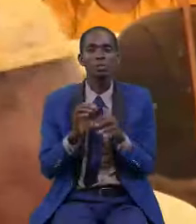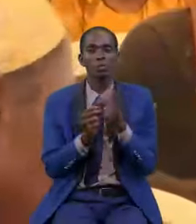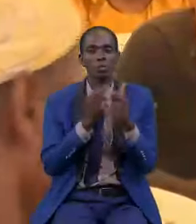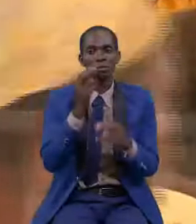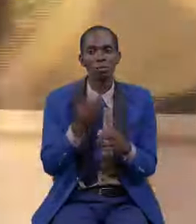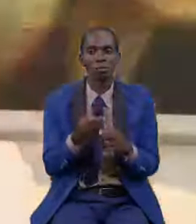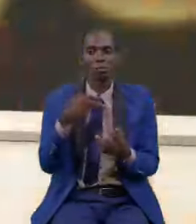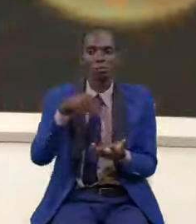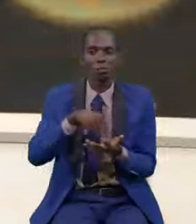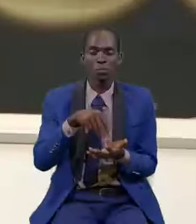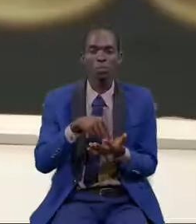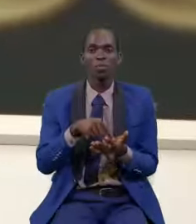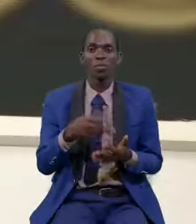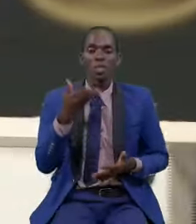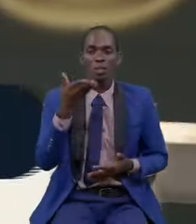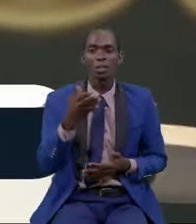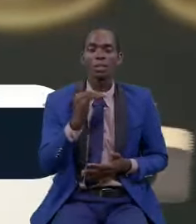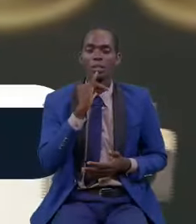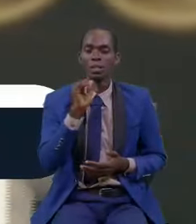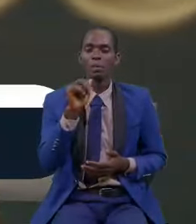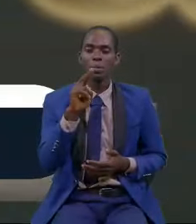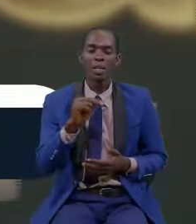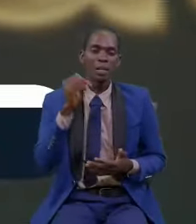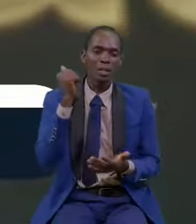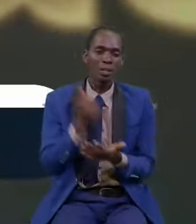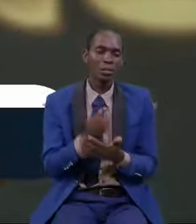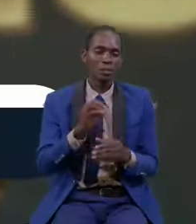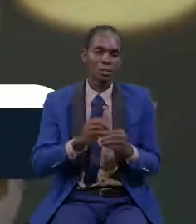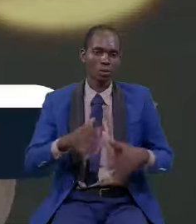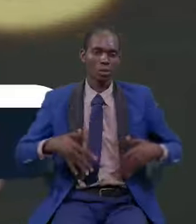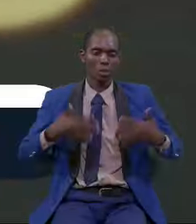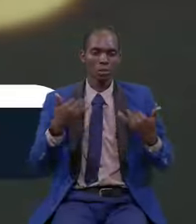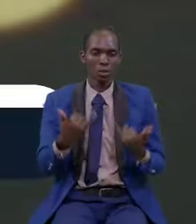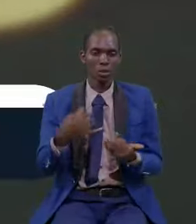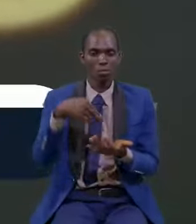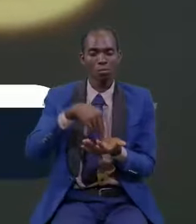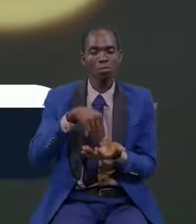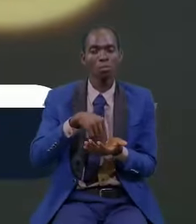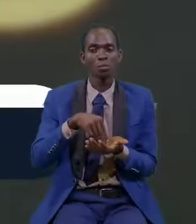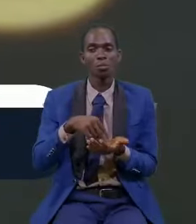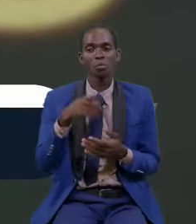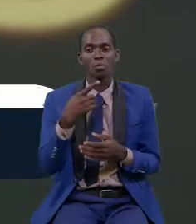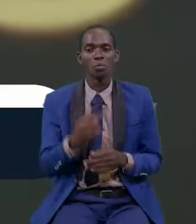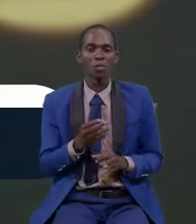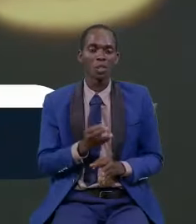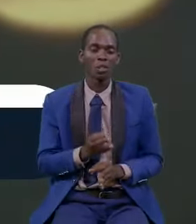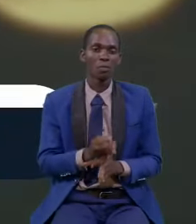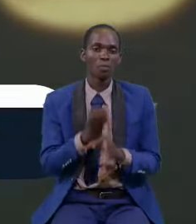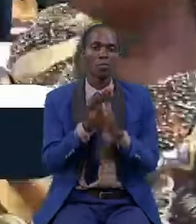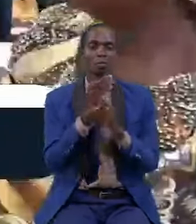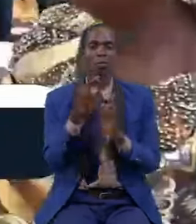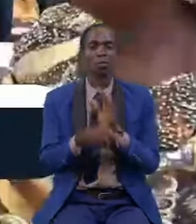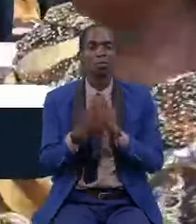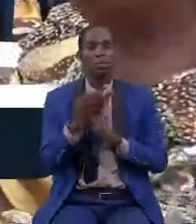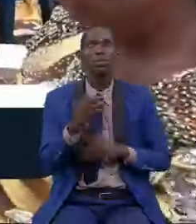an amen in your life. Rise up. The faithfulness of God will work in